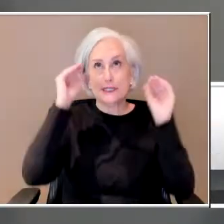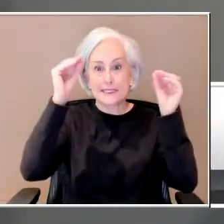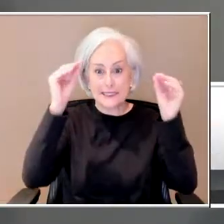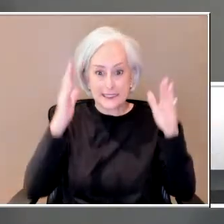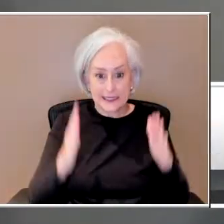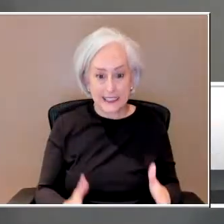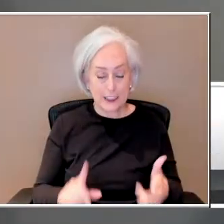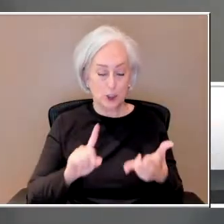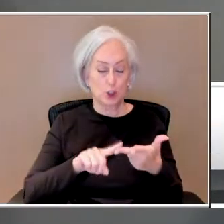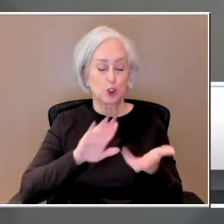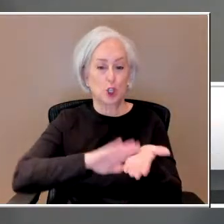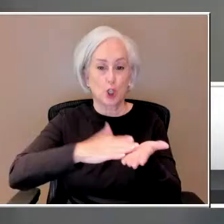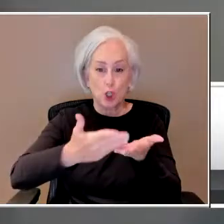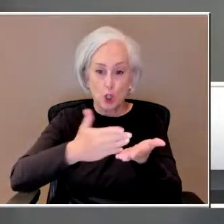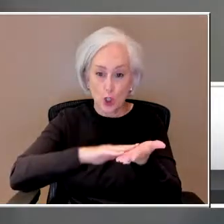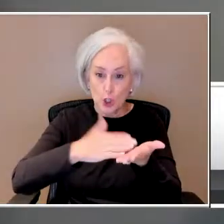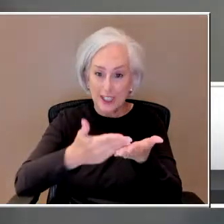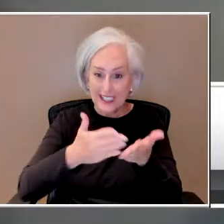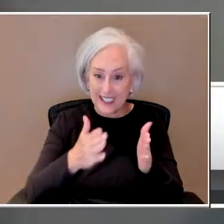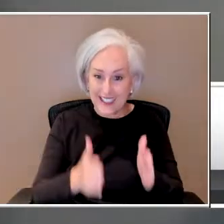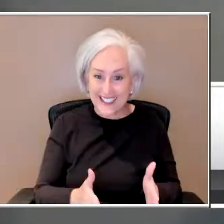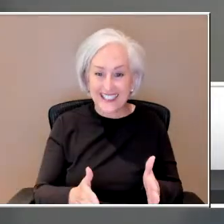cook,